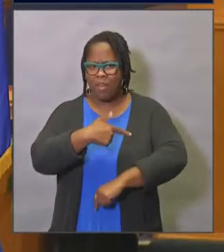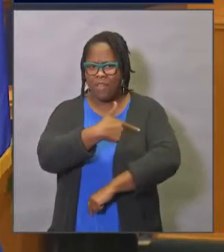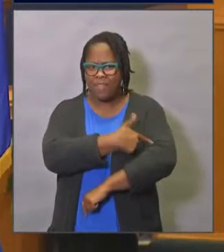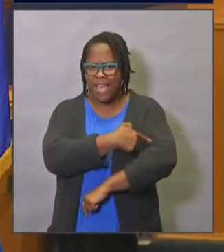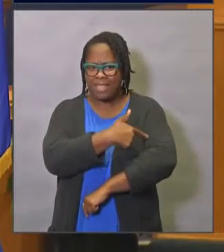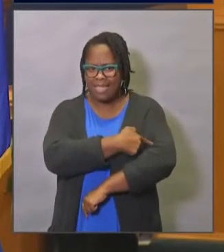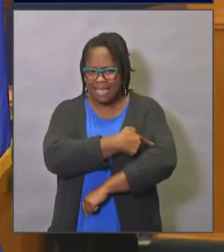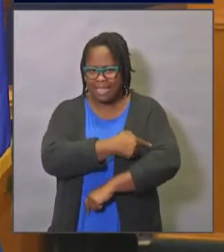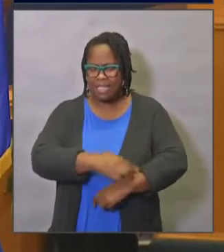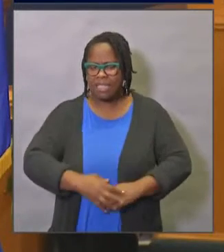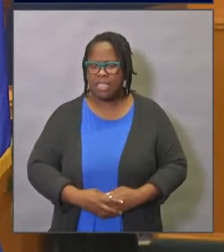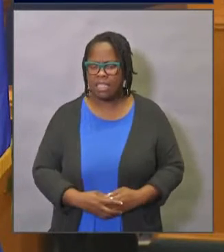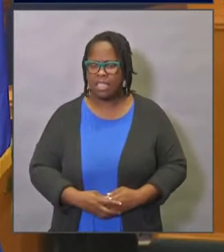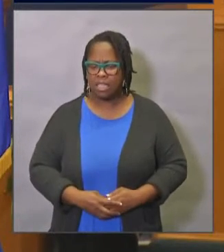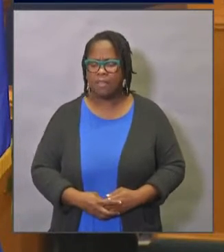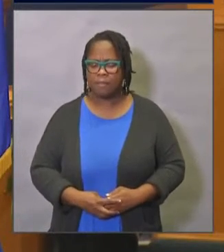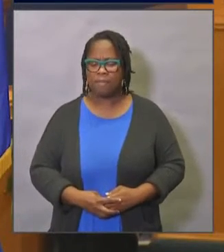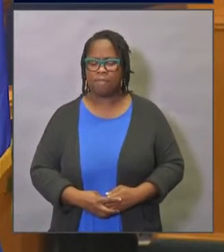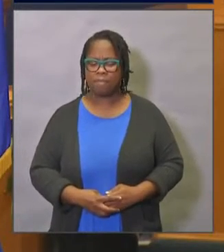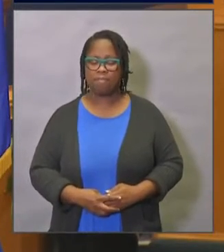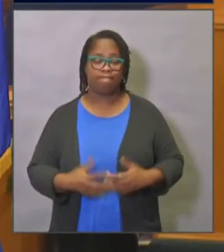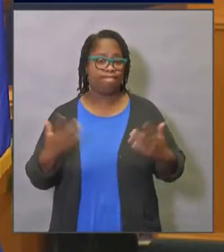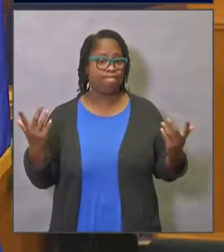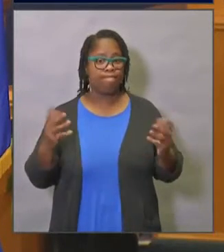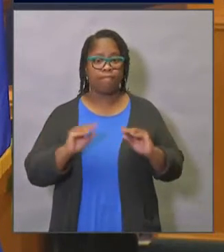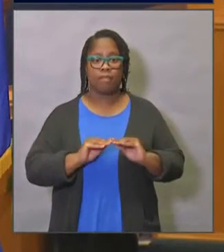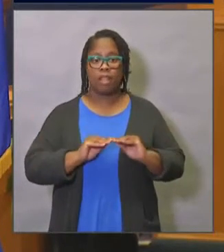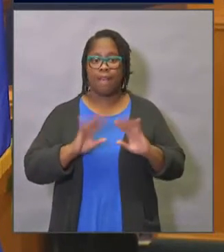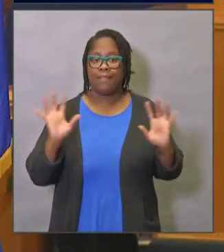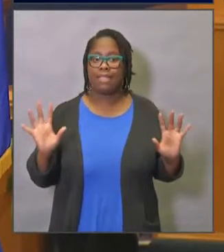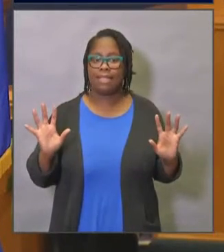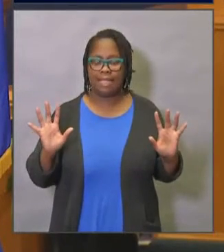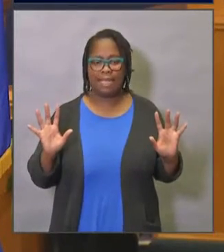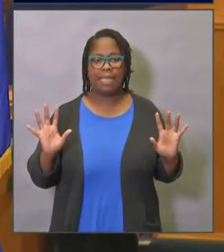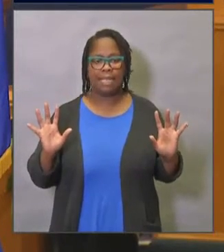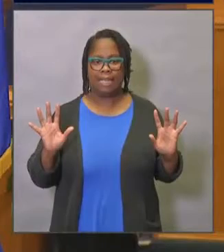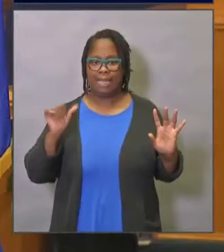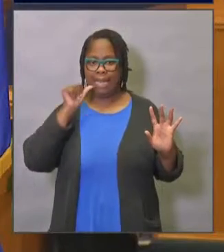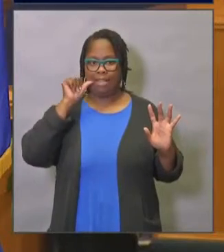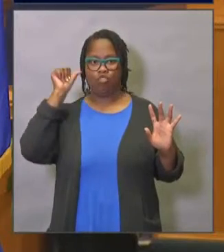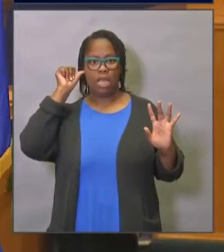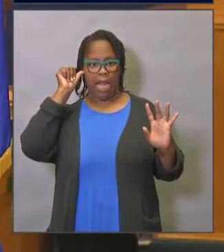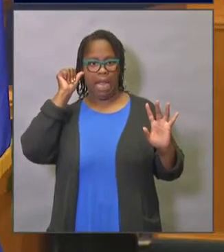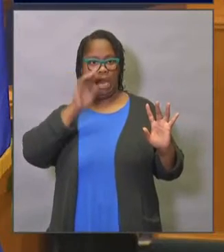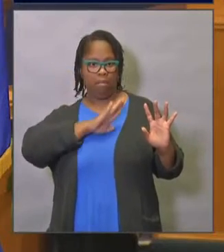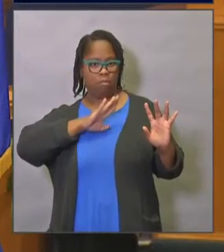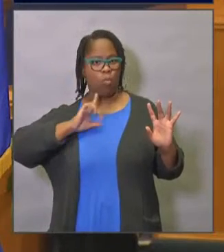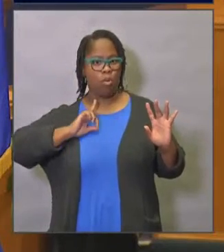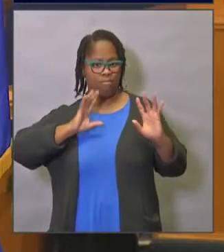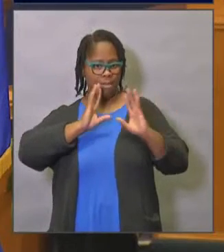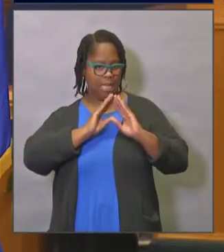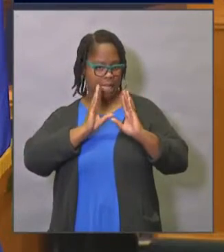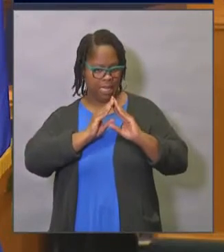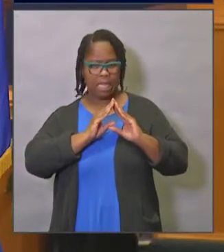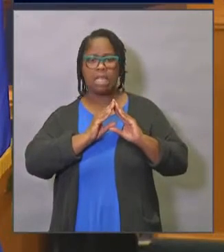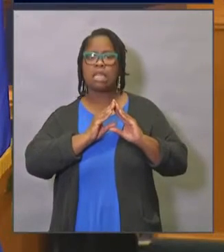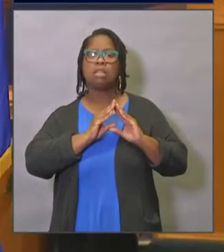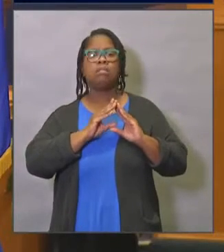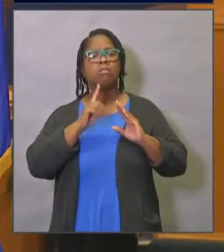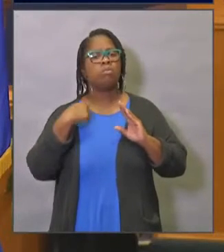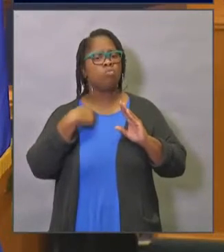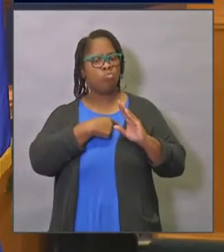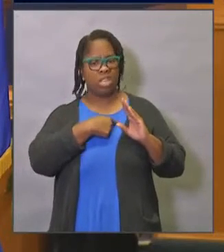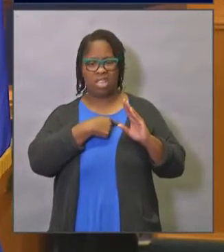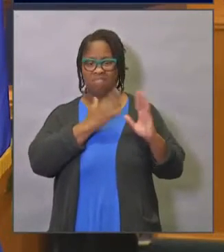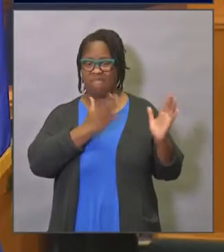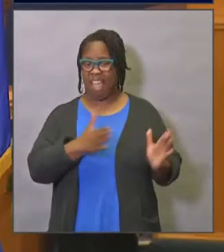vaccines, obviously, we've laid out yesterday at the board meeting that there will be a very